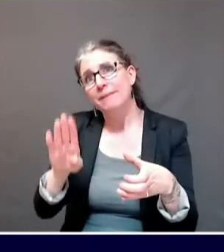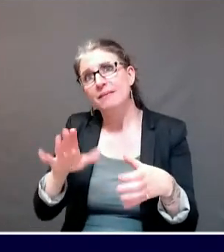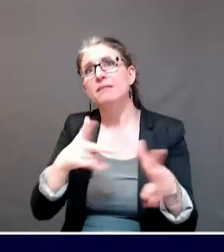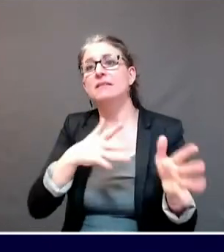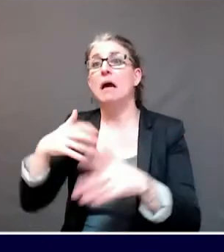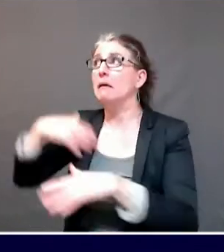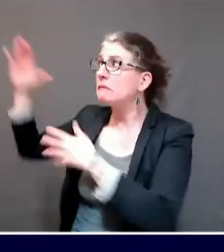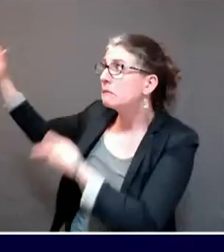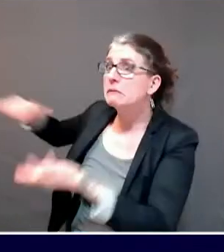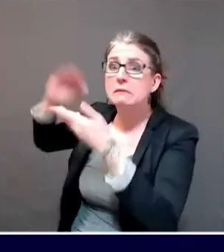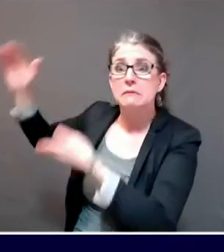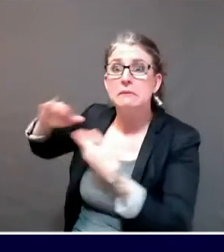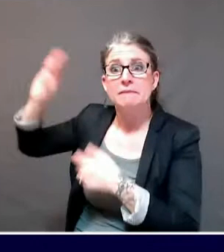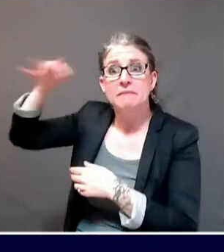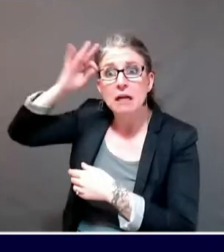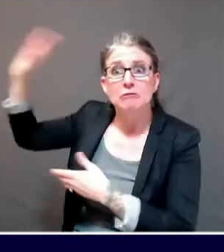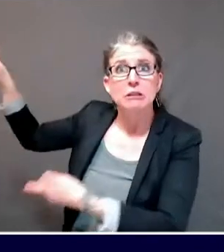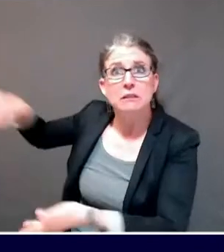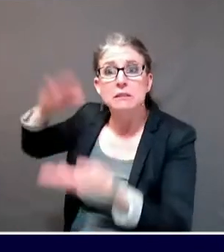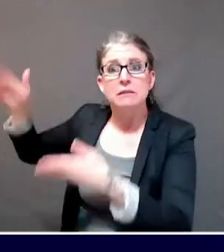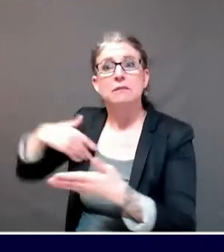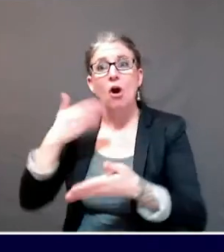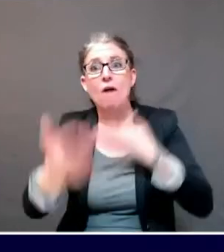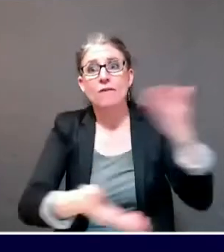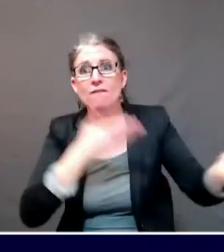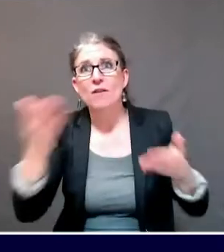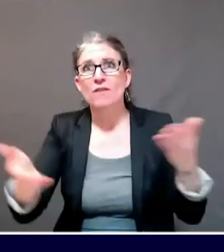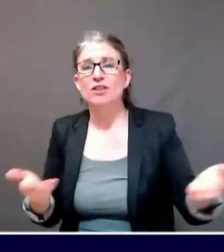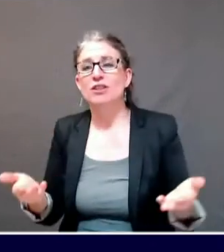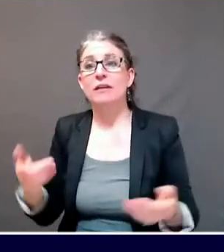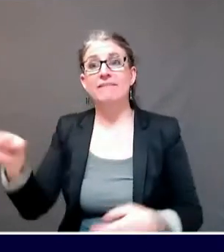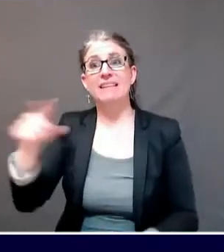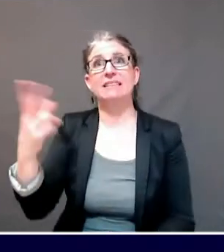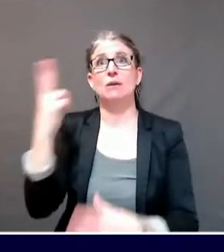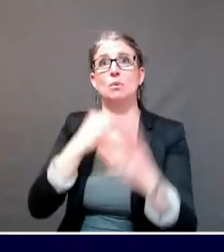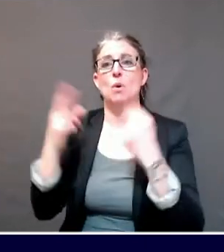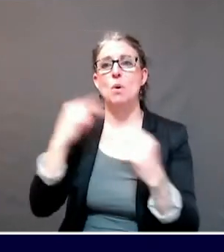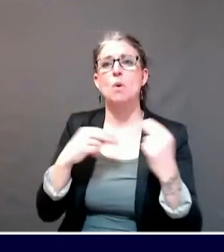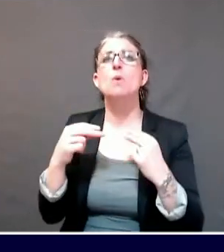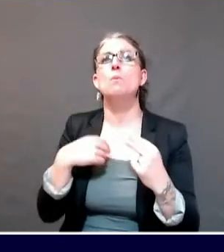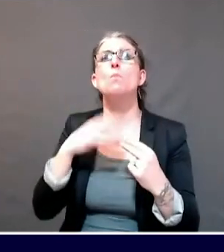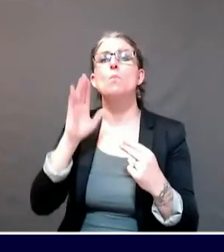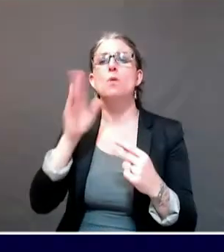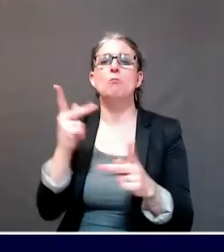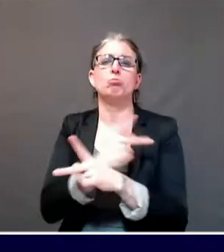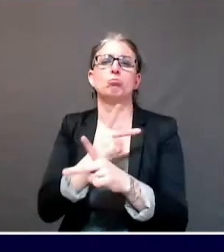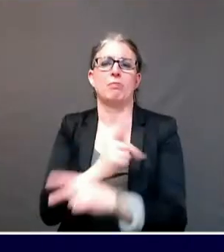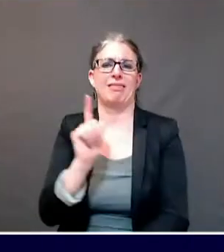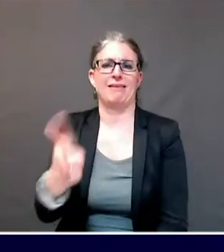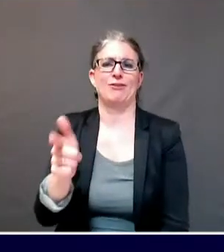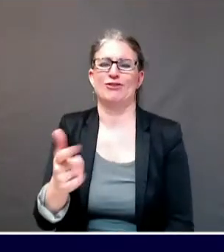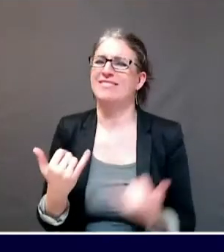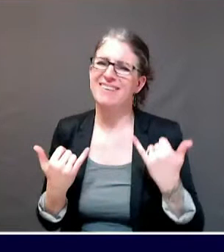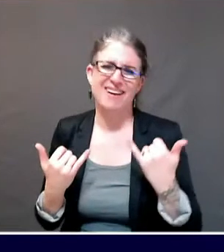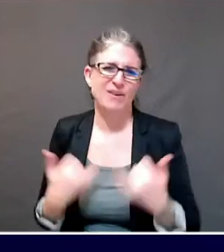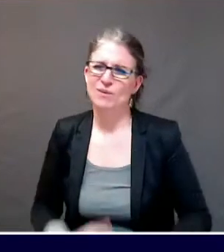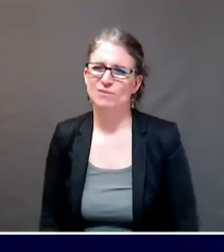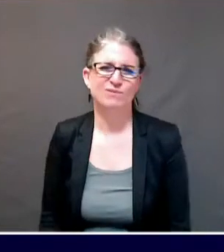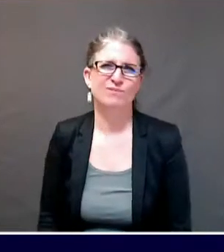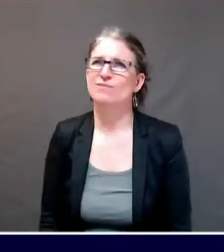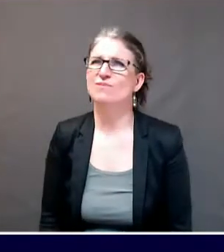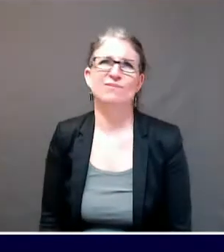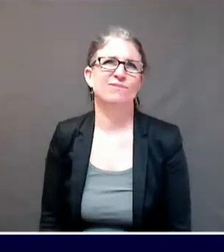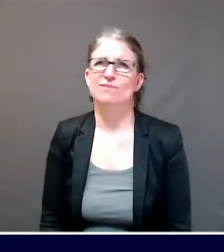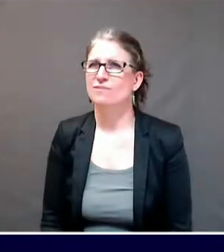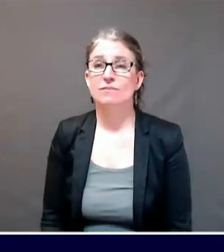many declined that we'll really know. What I've got right now are qualitative reports from hospital medical officers